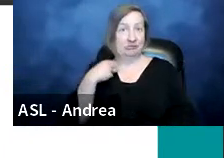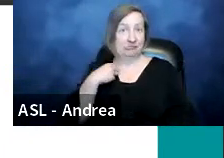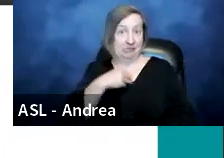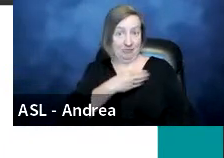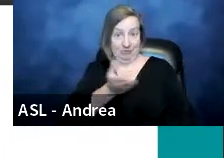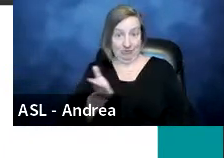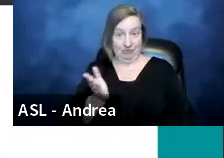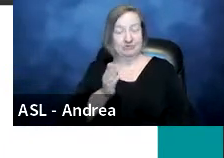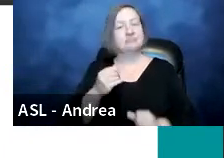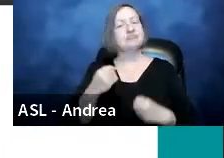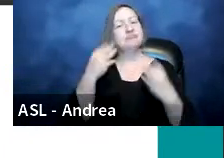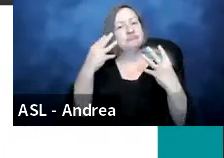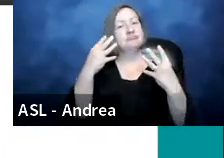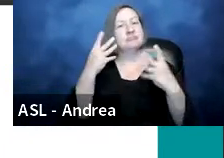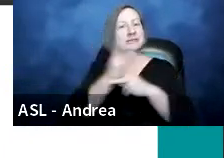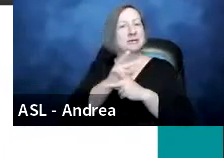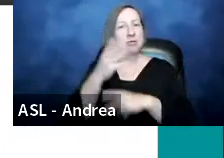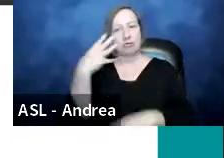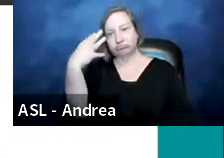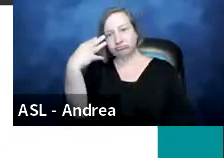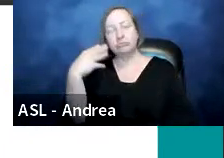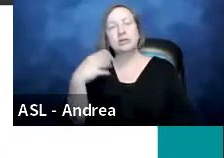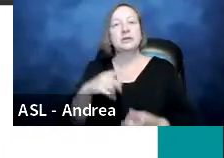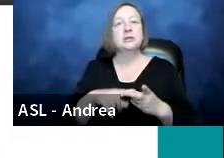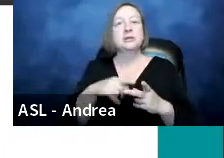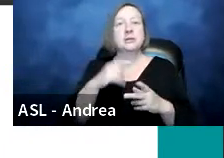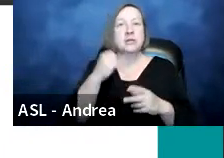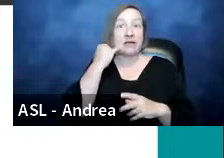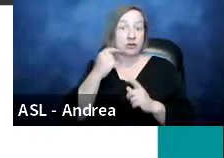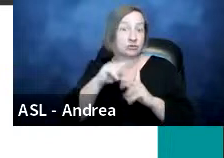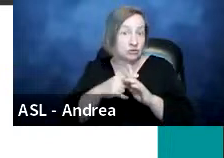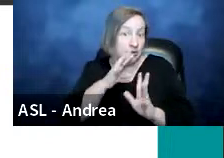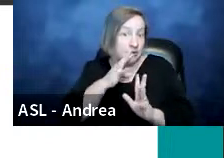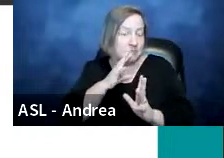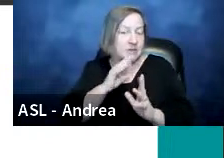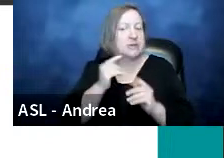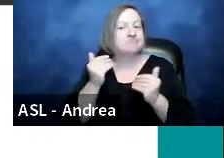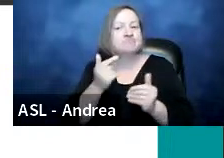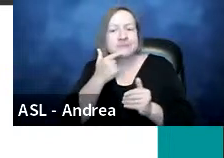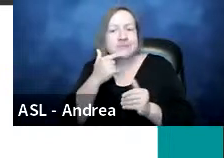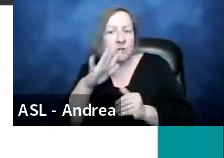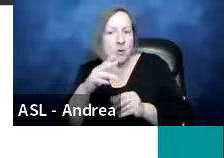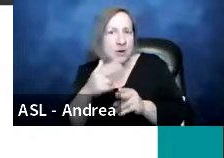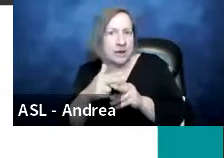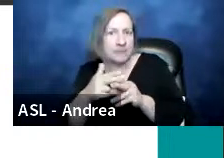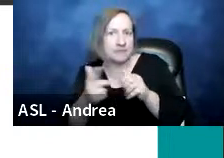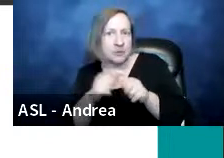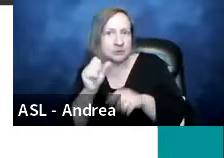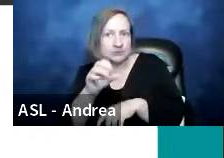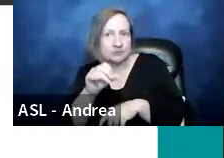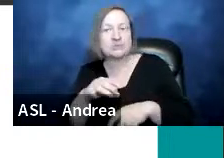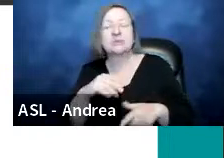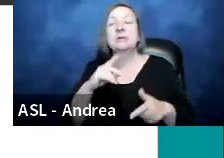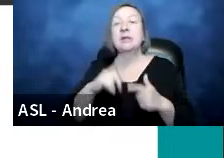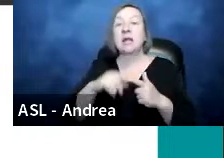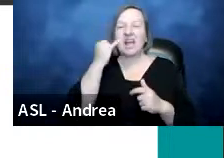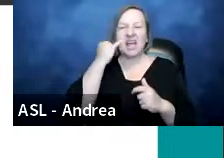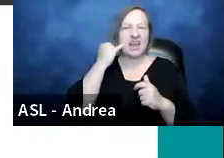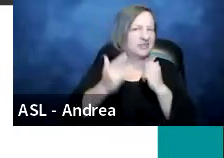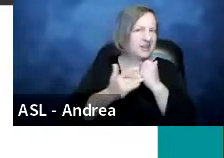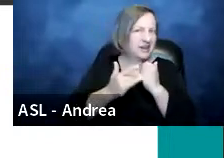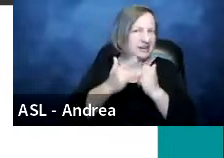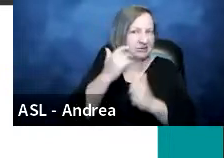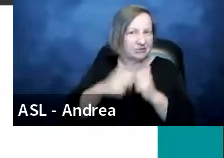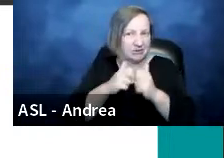video. Please say your name when you begin to speak. And if you experience technical difficulties, please